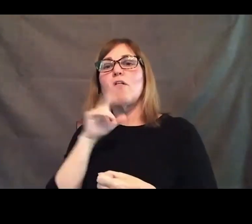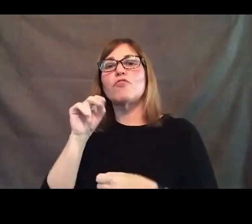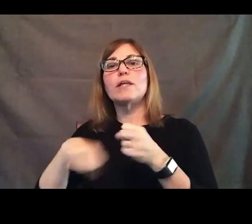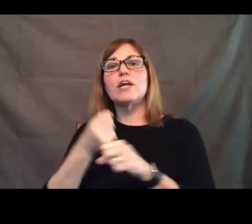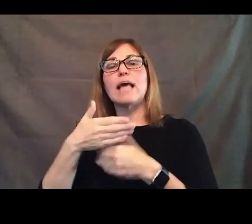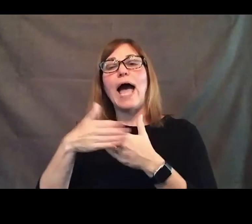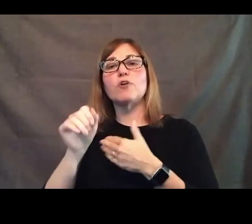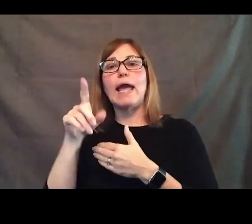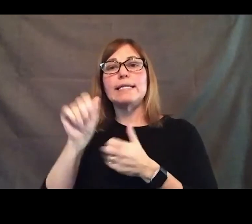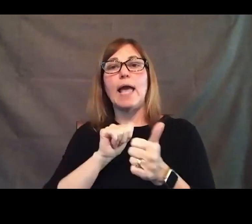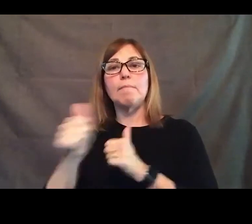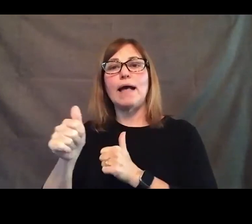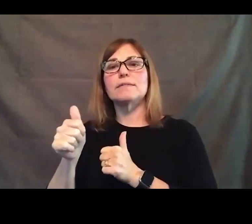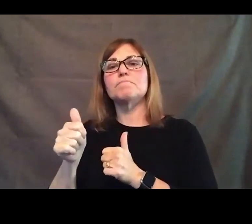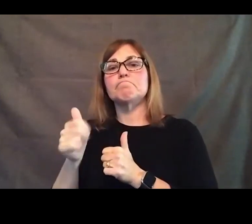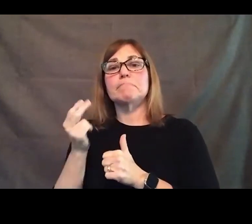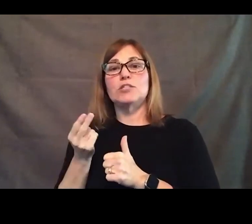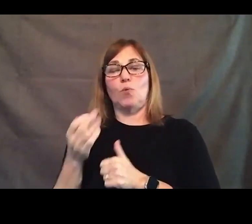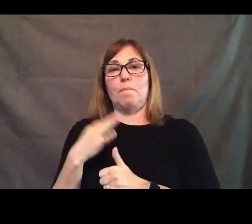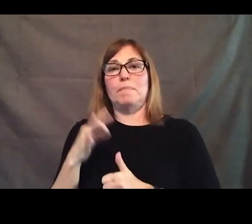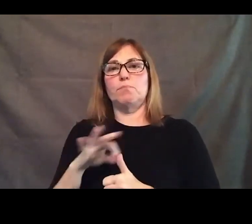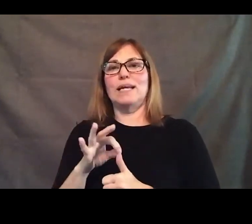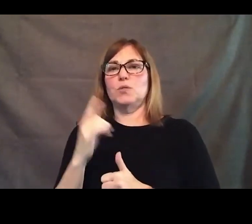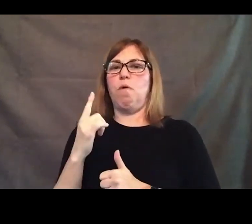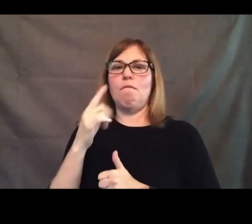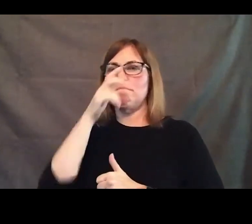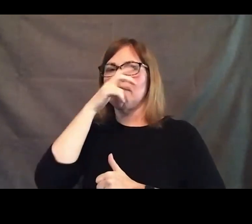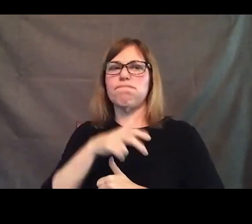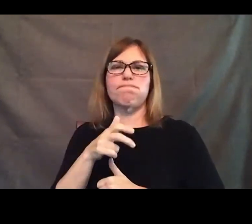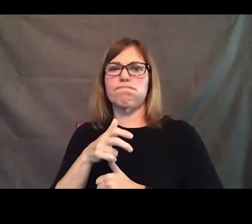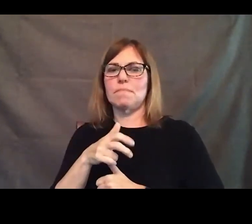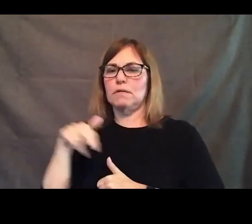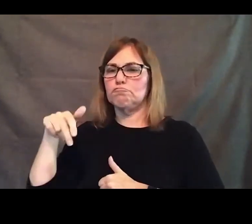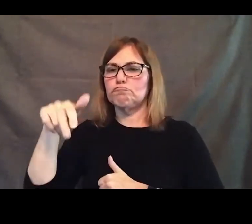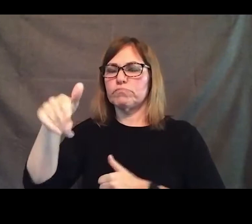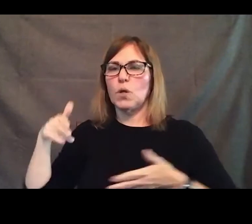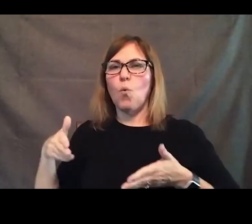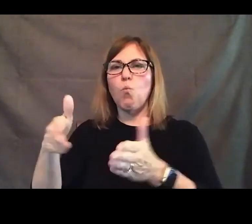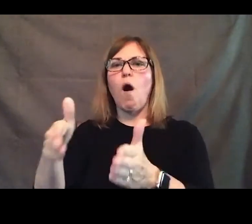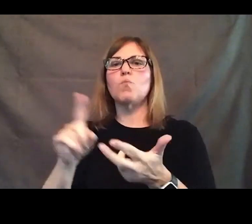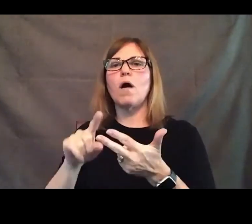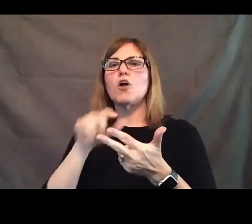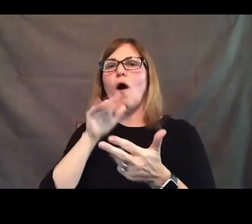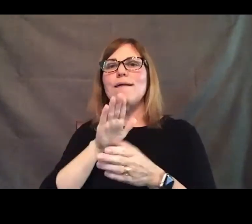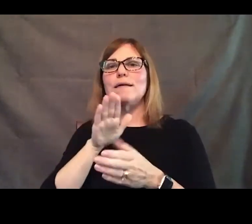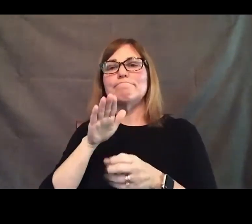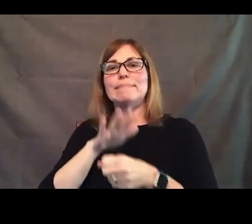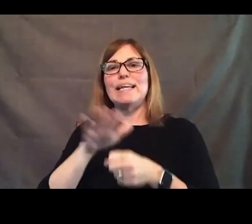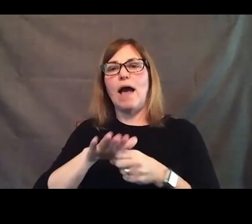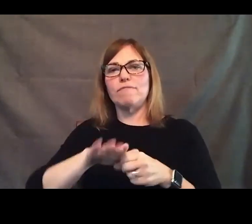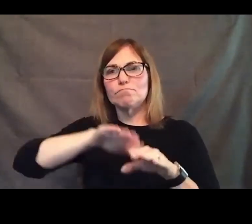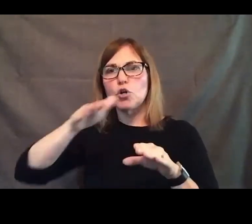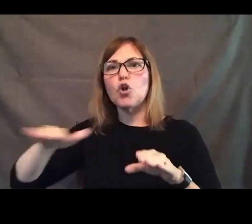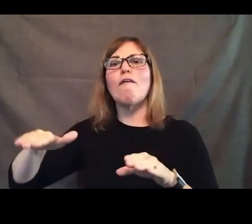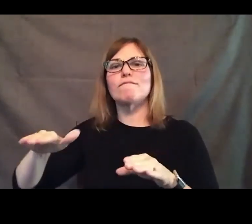mobility in Pittsburgh is still one of poorly maintained sidewalks, a lack of curb ramps, barriers created by sidewalk